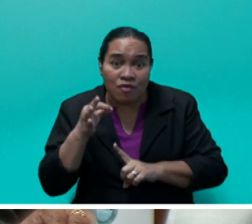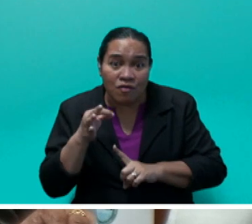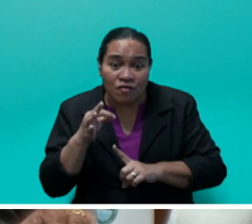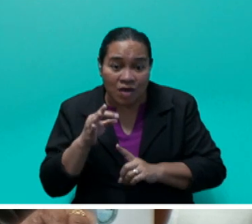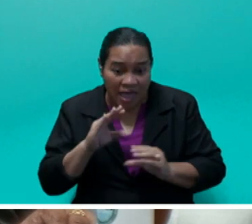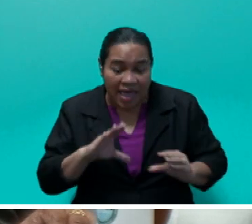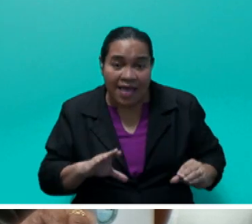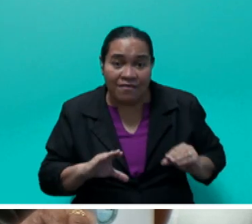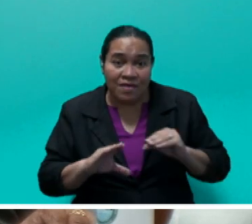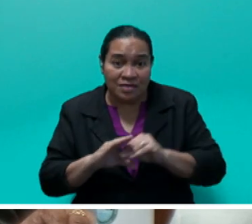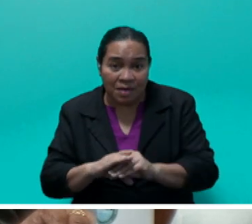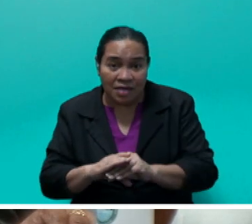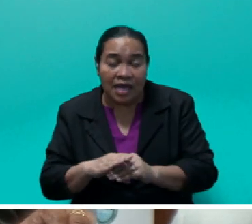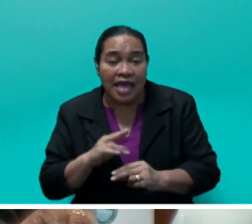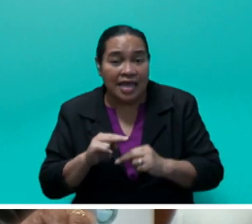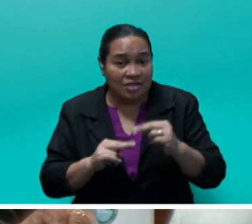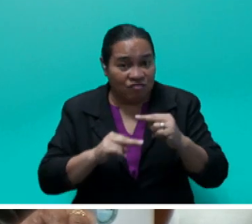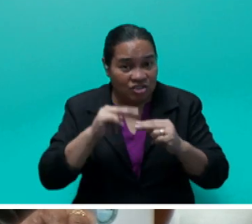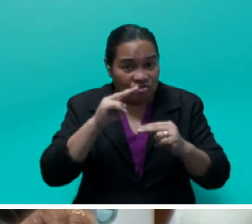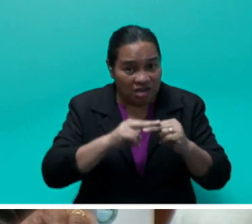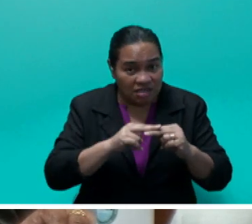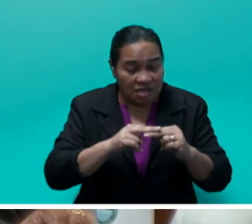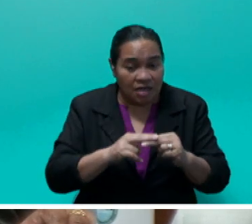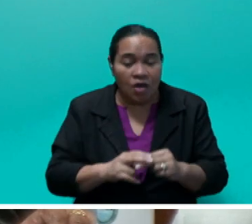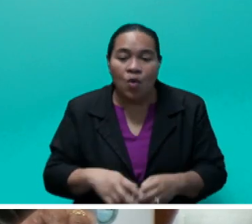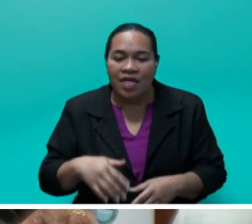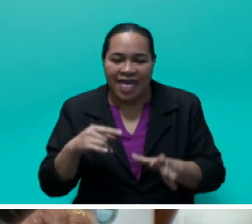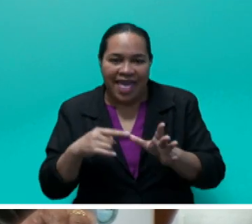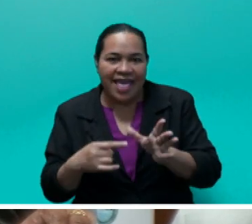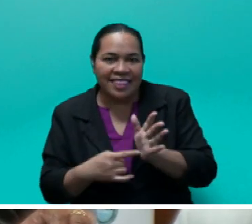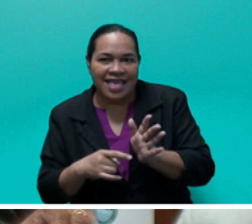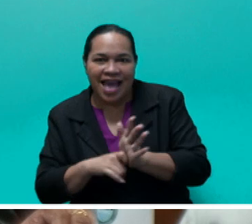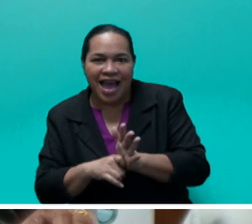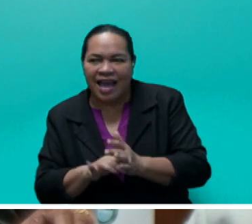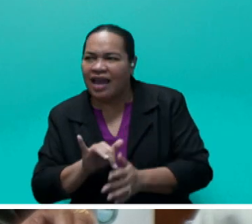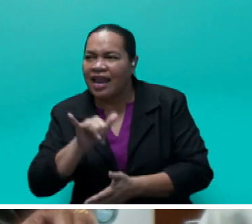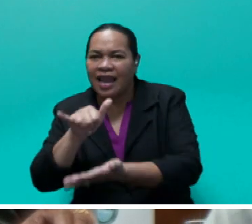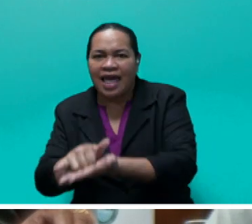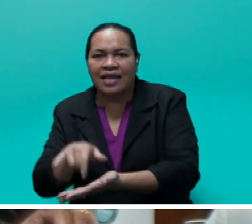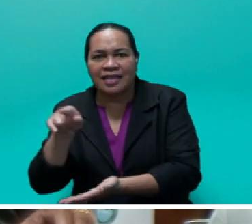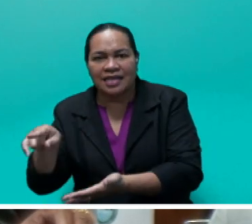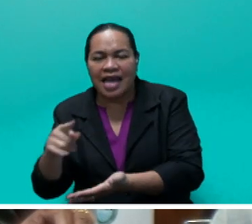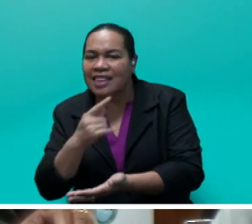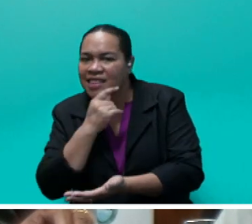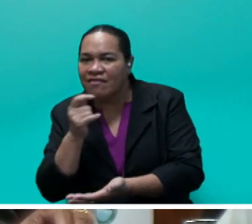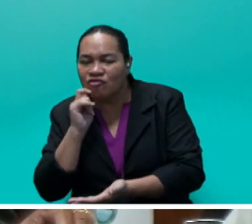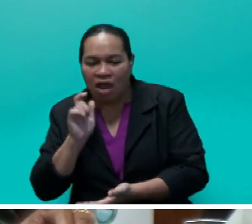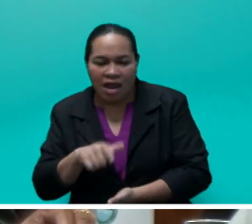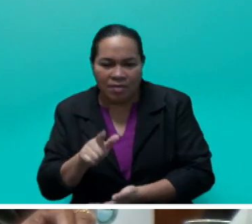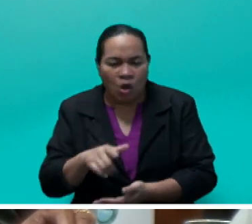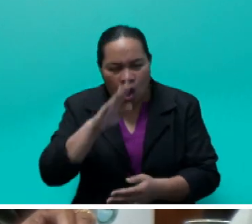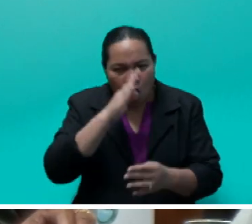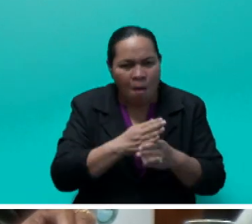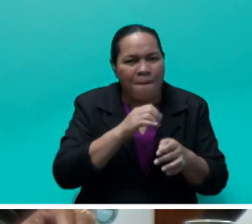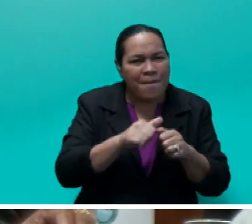investments, improving infrastructure, with the ATR landing in Taveuni and Lombasa, and better connectivity in Savu